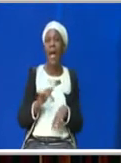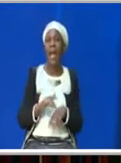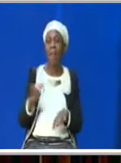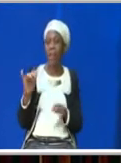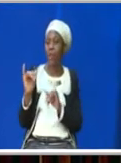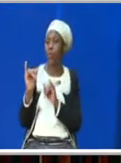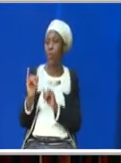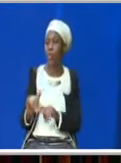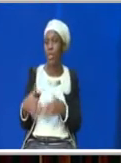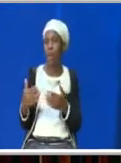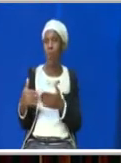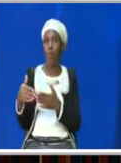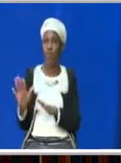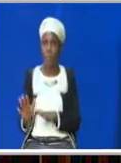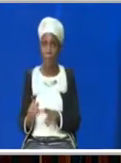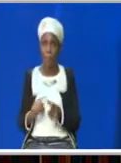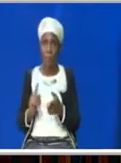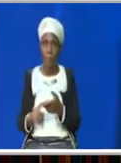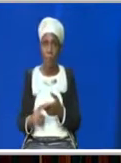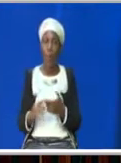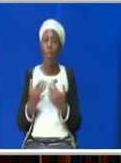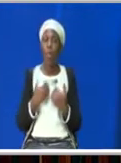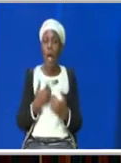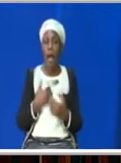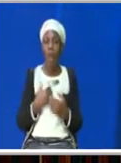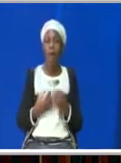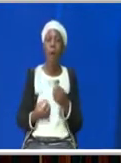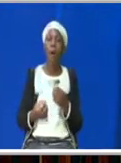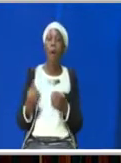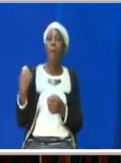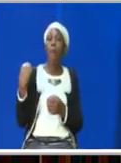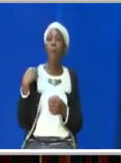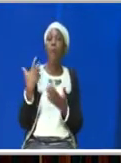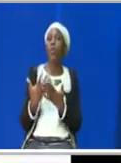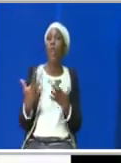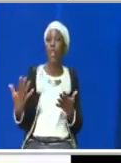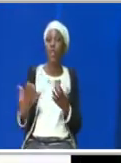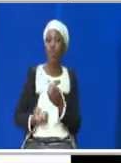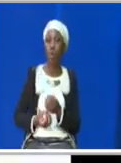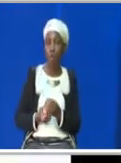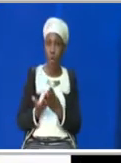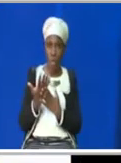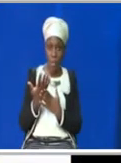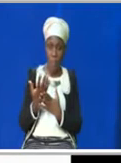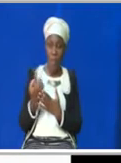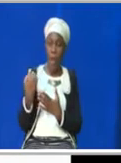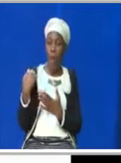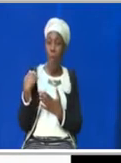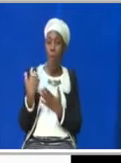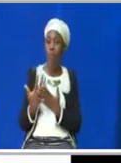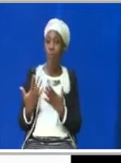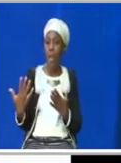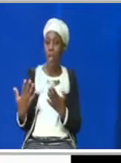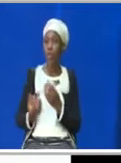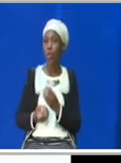go. So population growth. So what determines the population growth? In this,